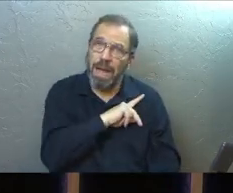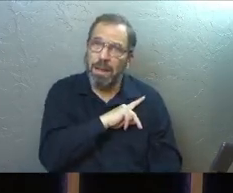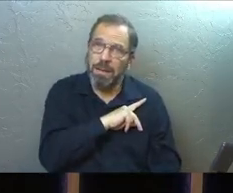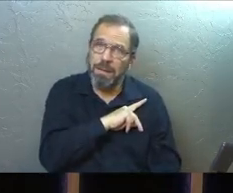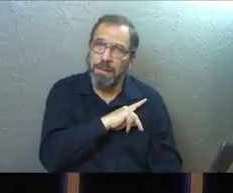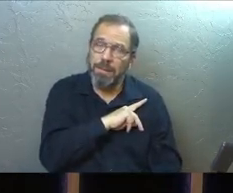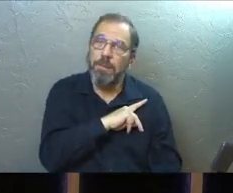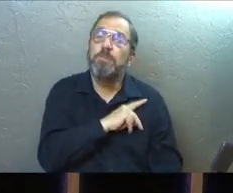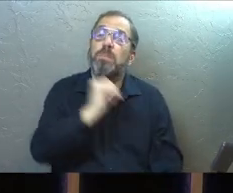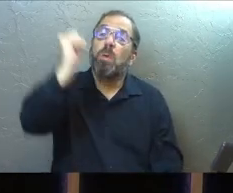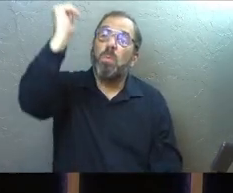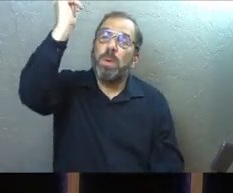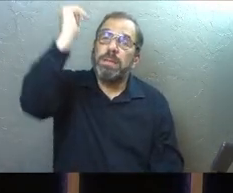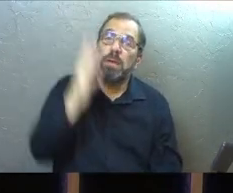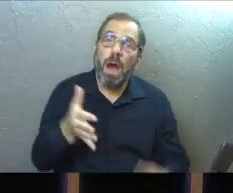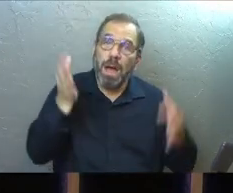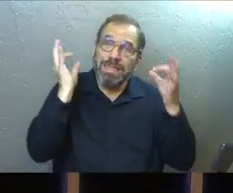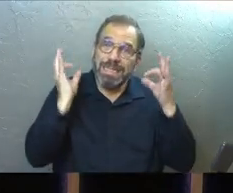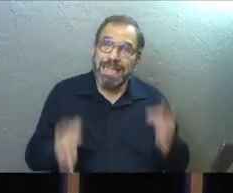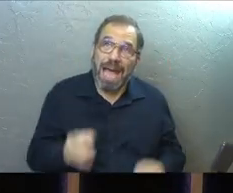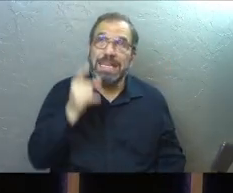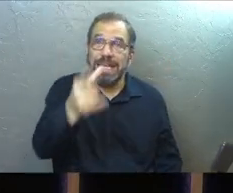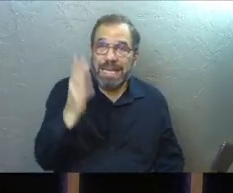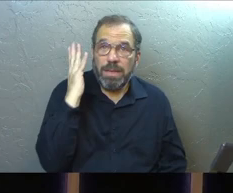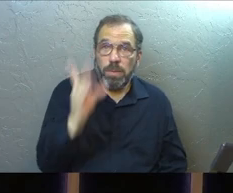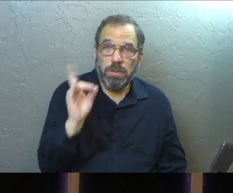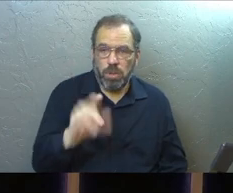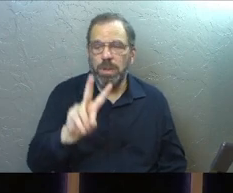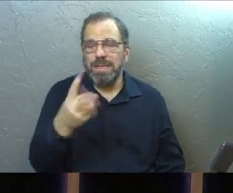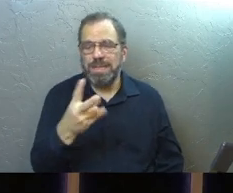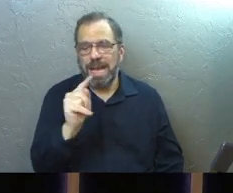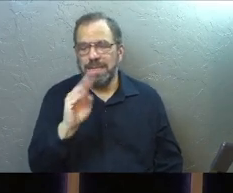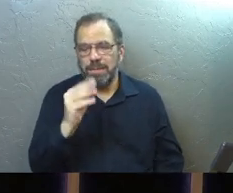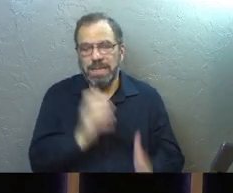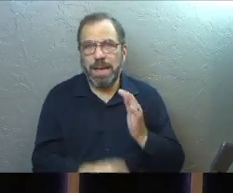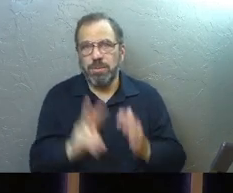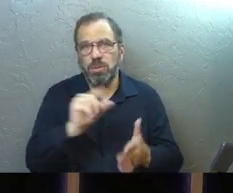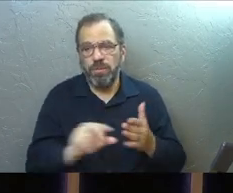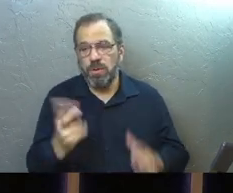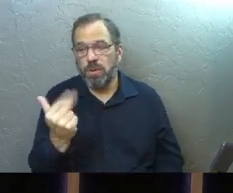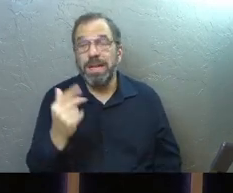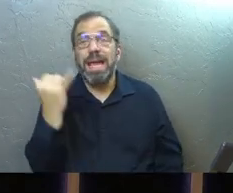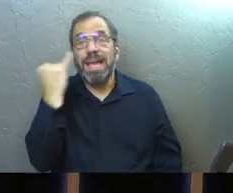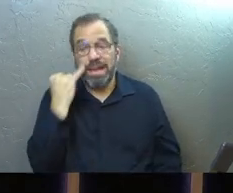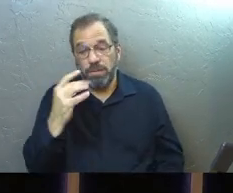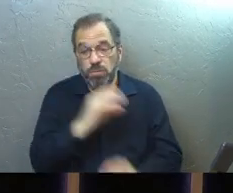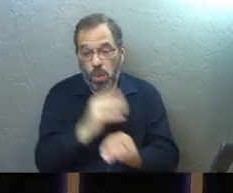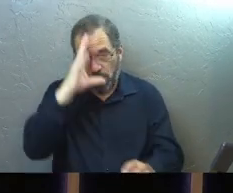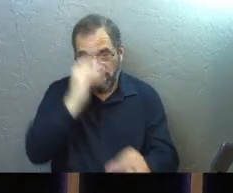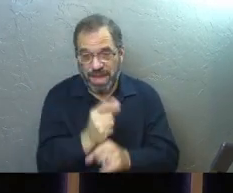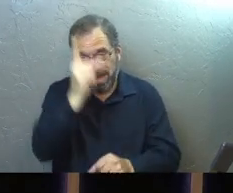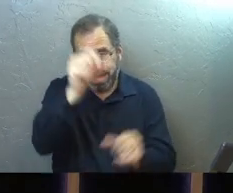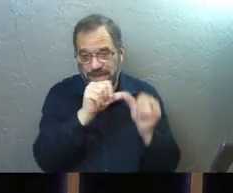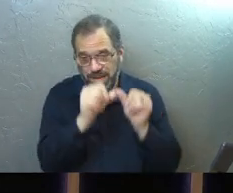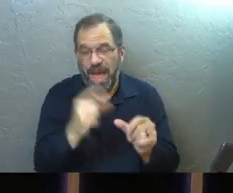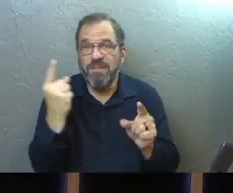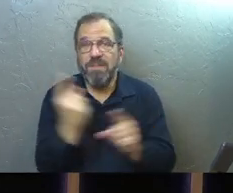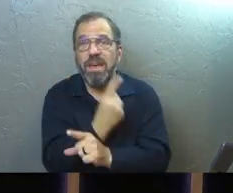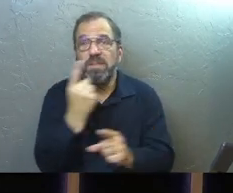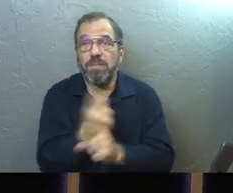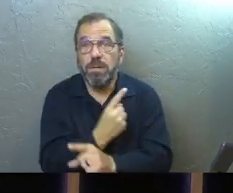like. When God decides to do it, he will do it. 2 Timothy 2:13, if we are faithless, he remains